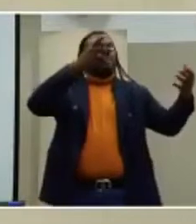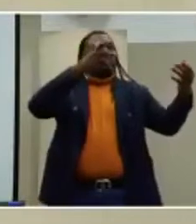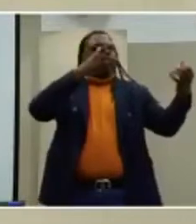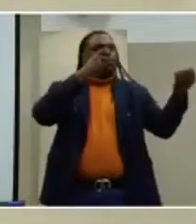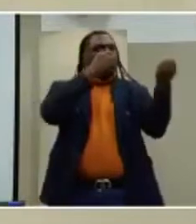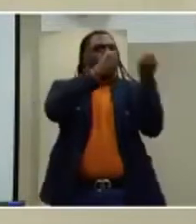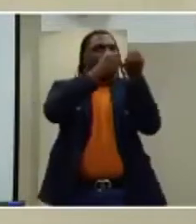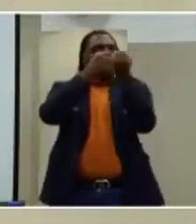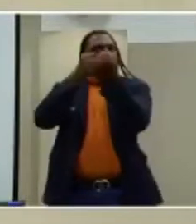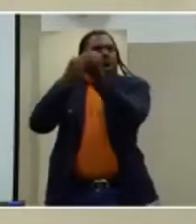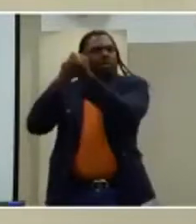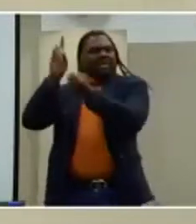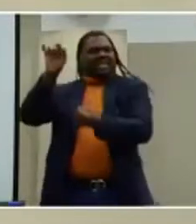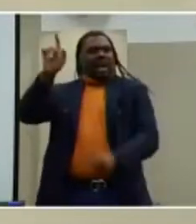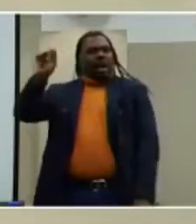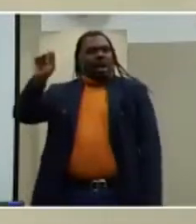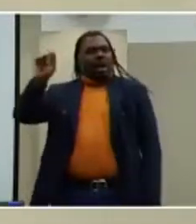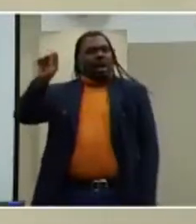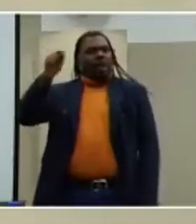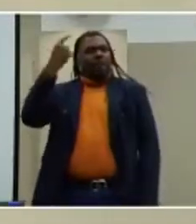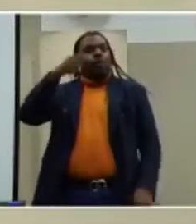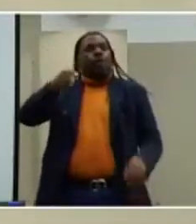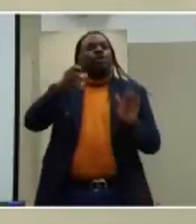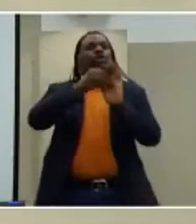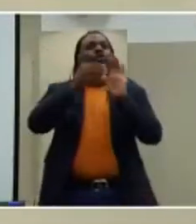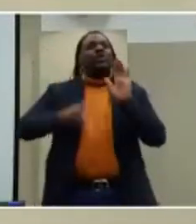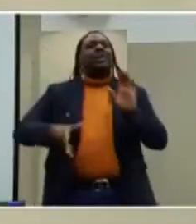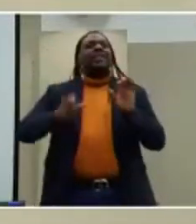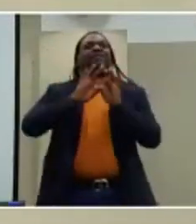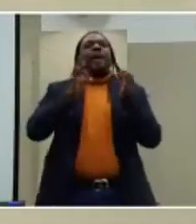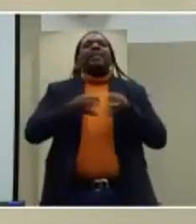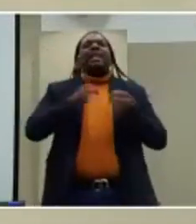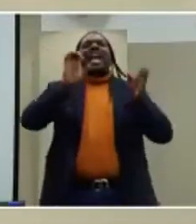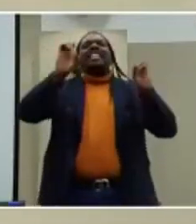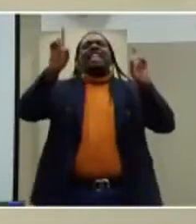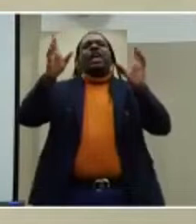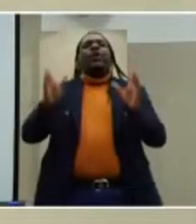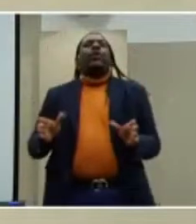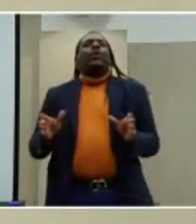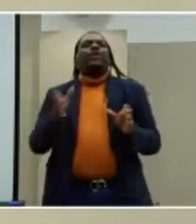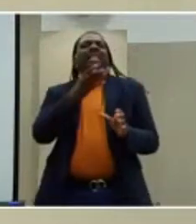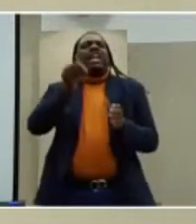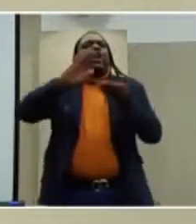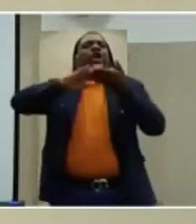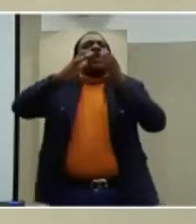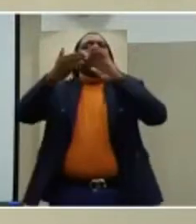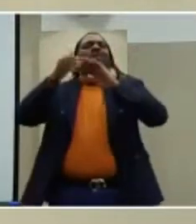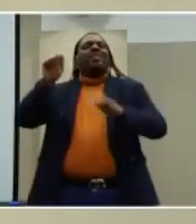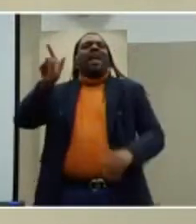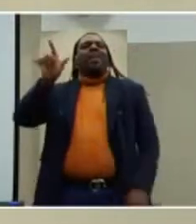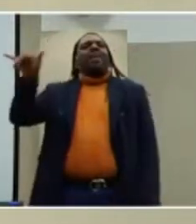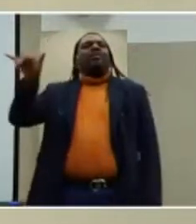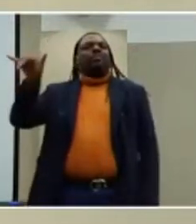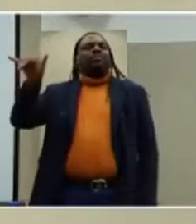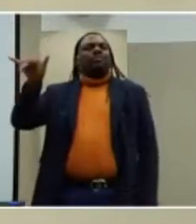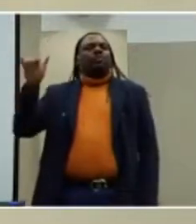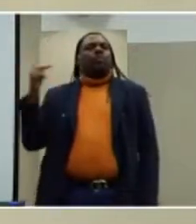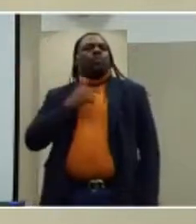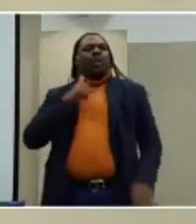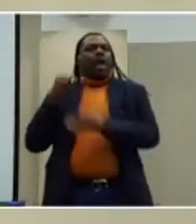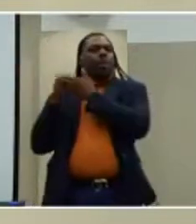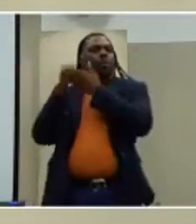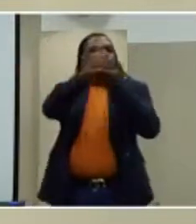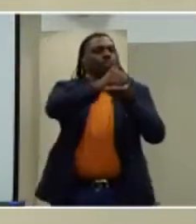guidance to blind and low vision transition age students, their families, educators, service providers, and community allies. We help these